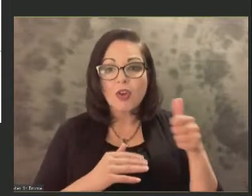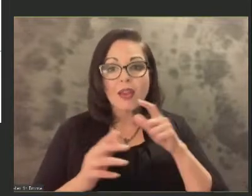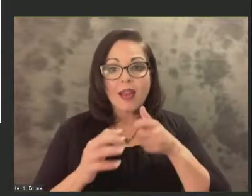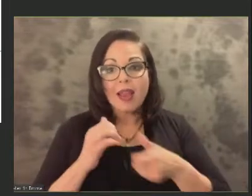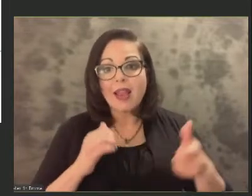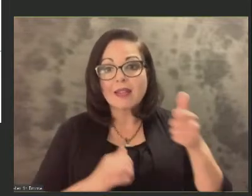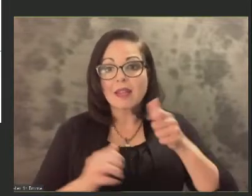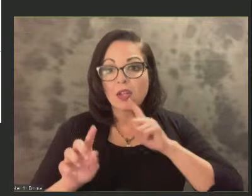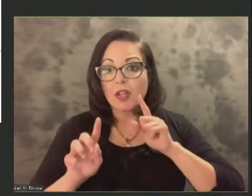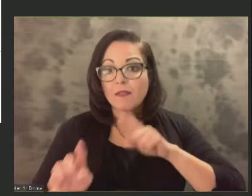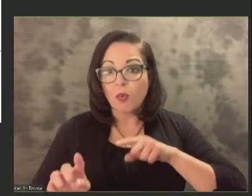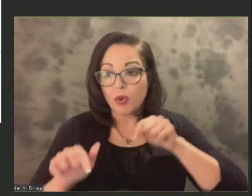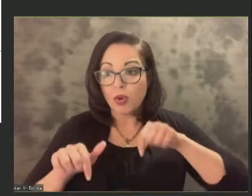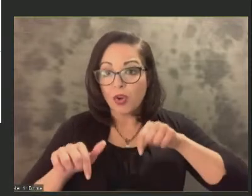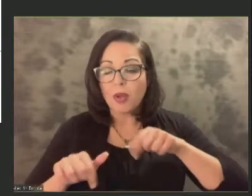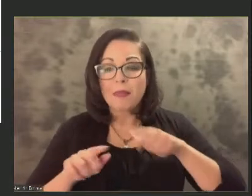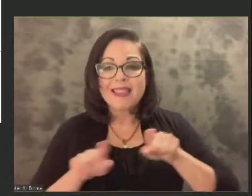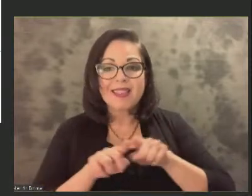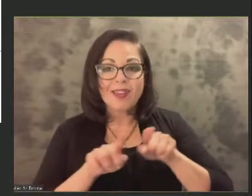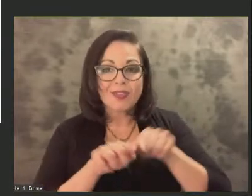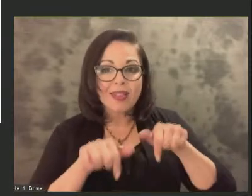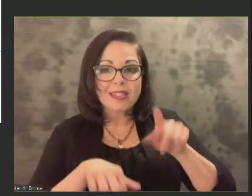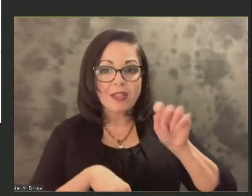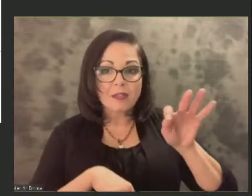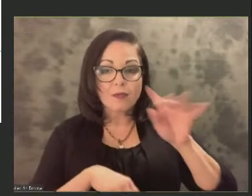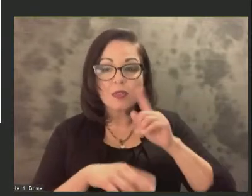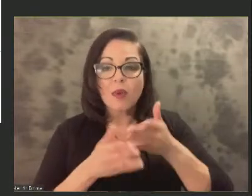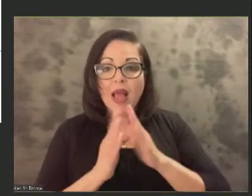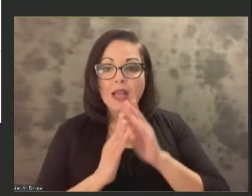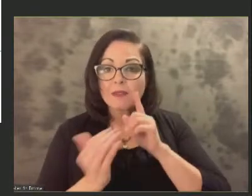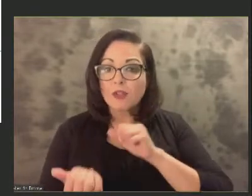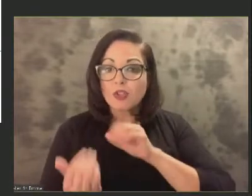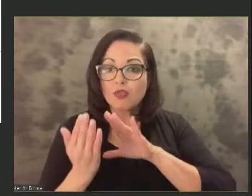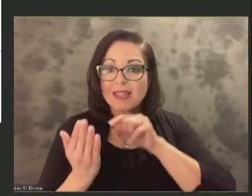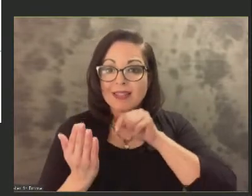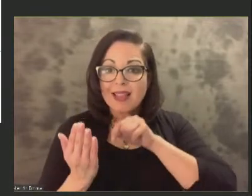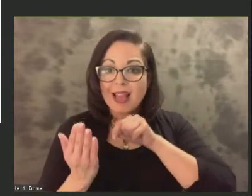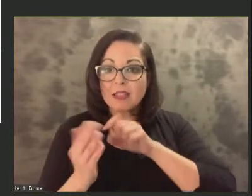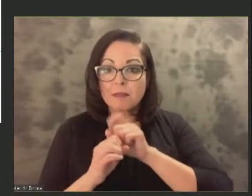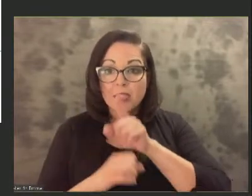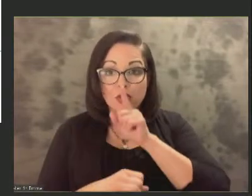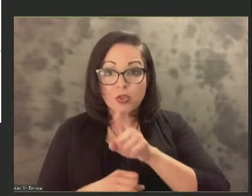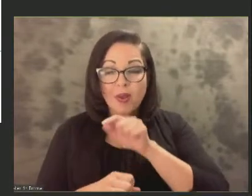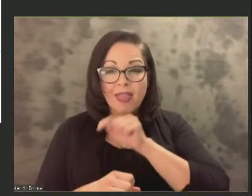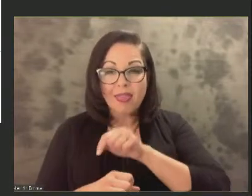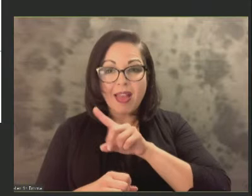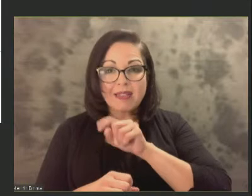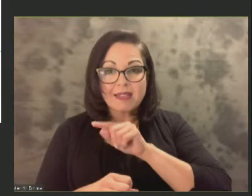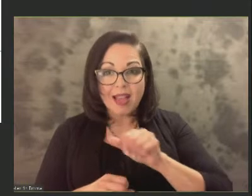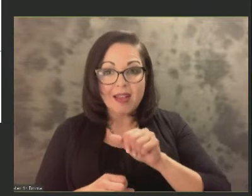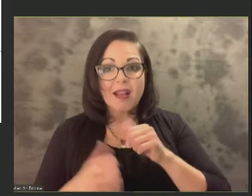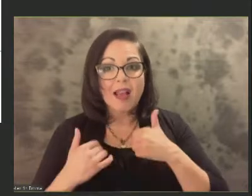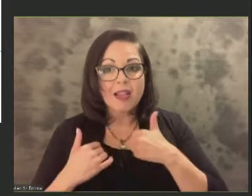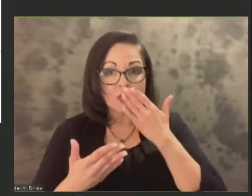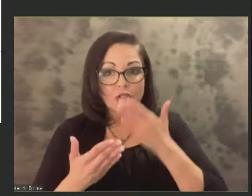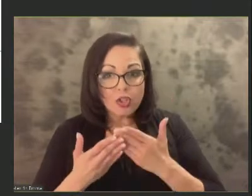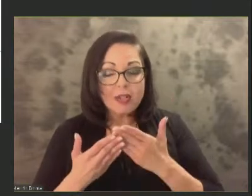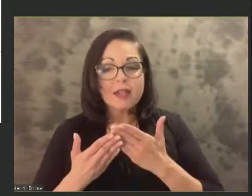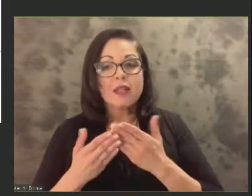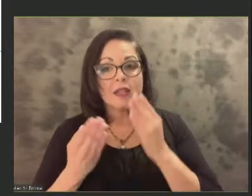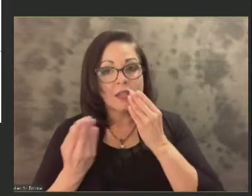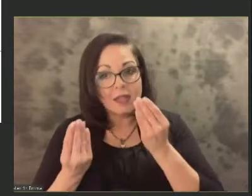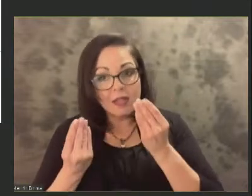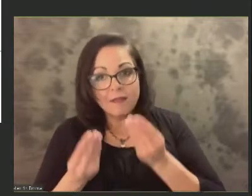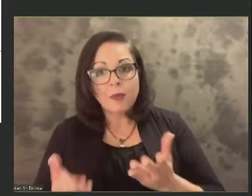task force was also asked to address that and ensure a data-driven response to